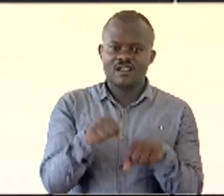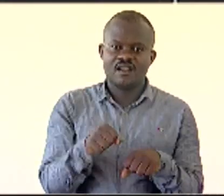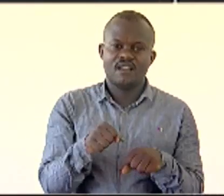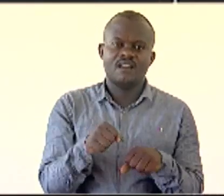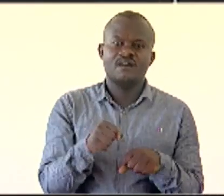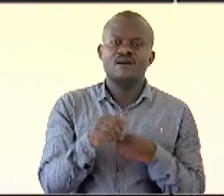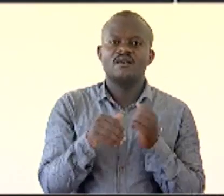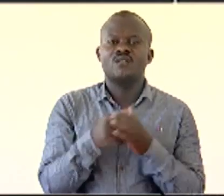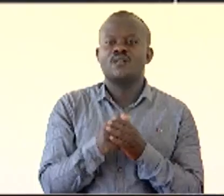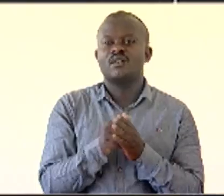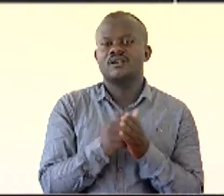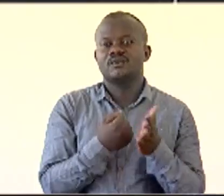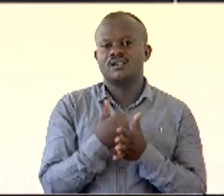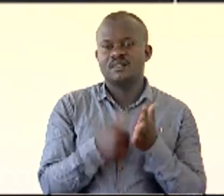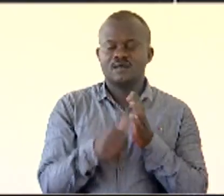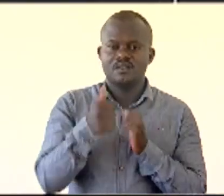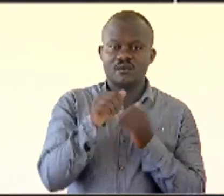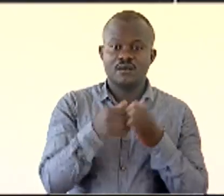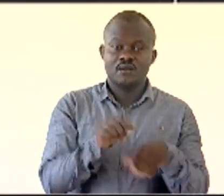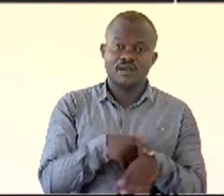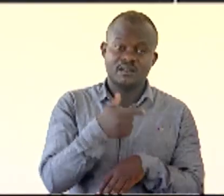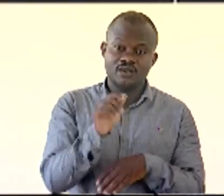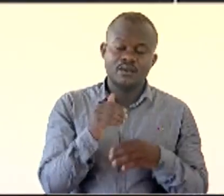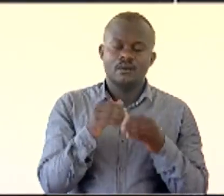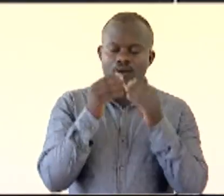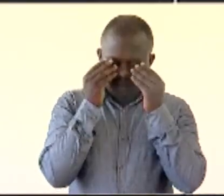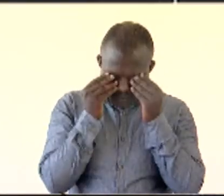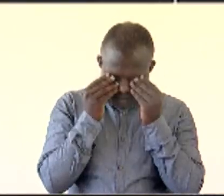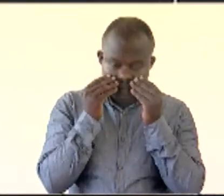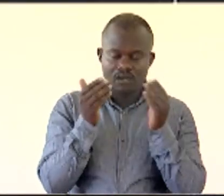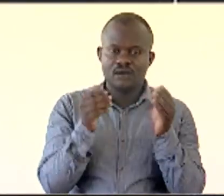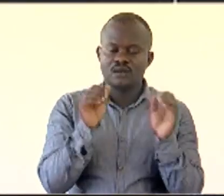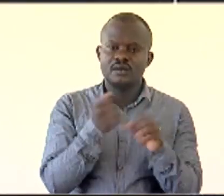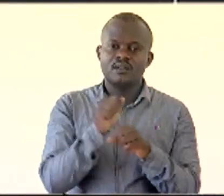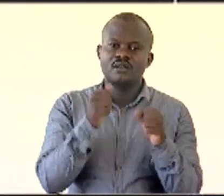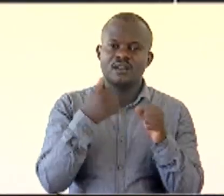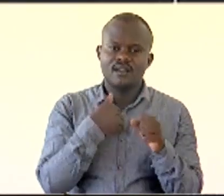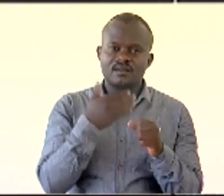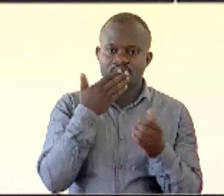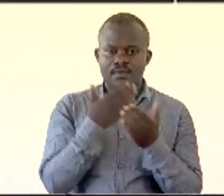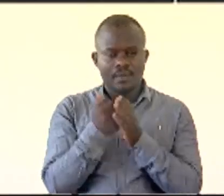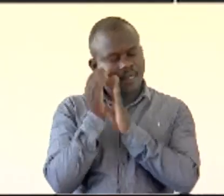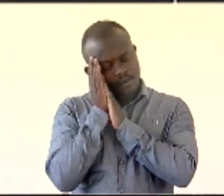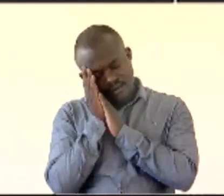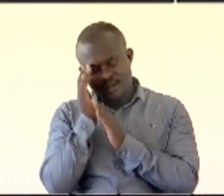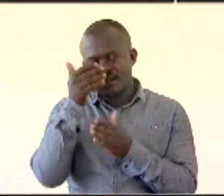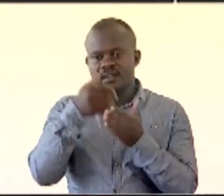it affects you when you are sleeping, and you may not have a good sleep. Finally, when